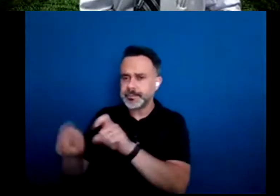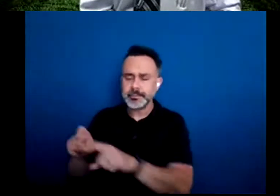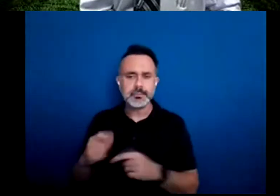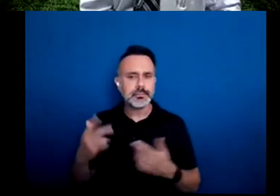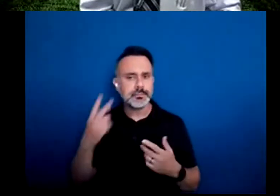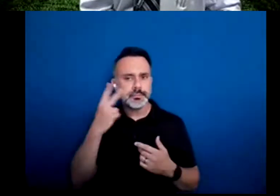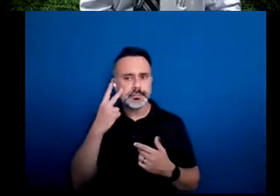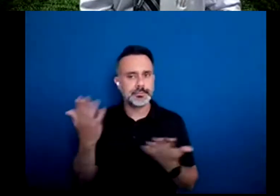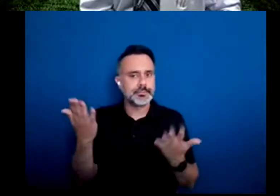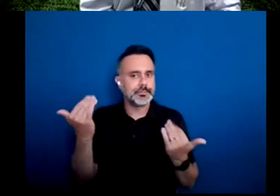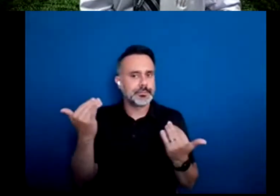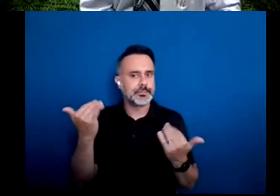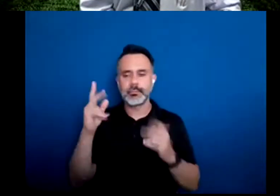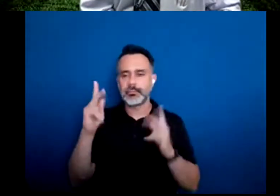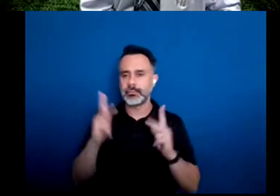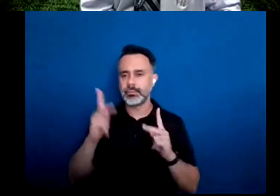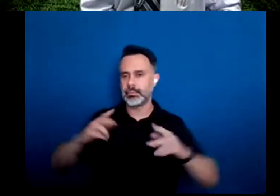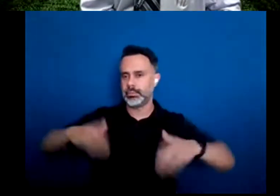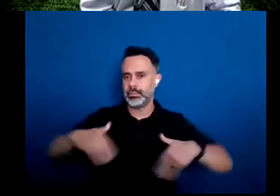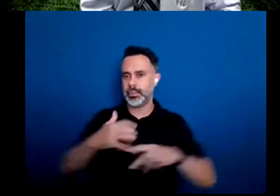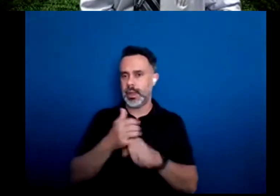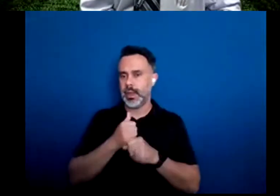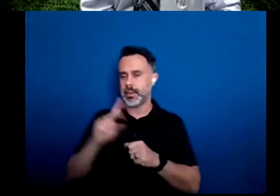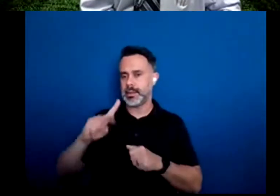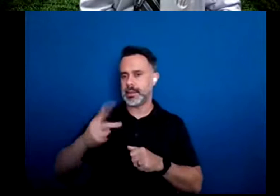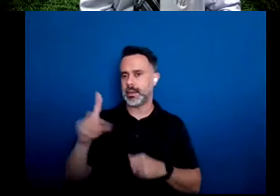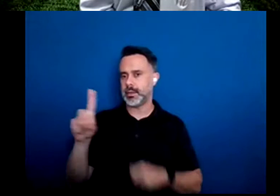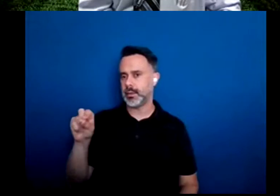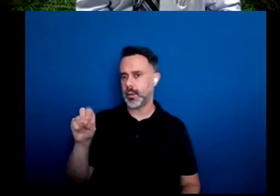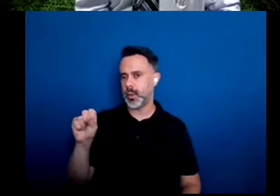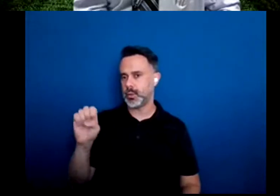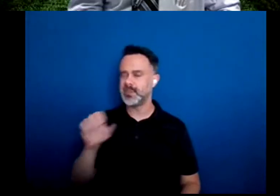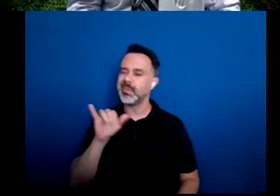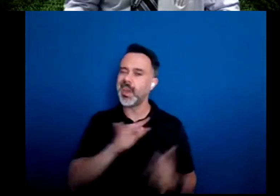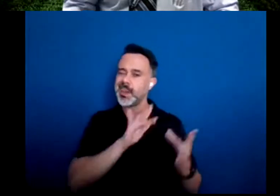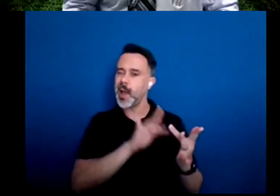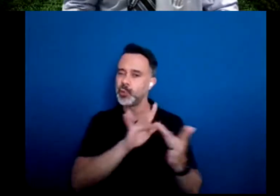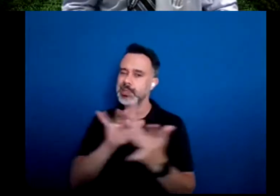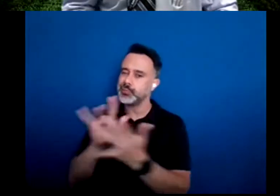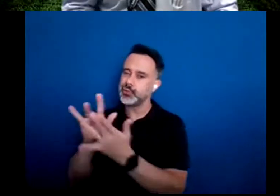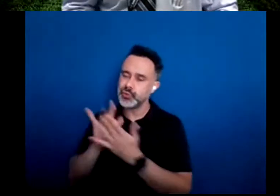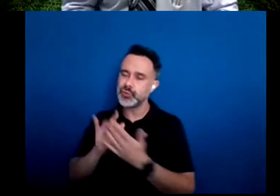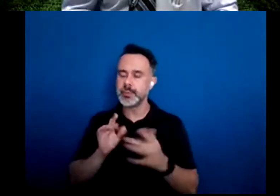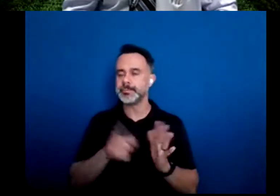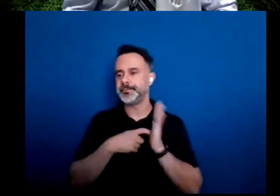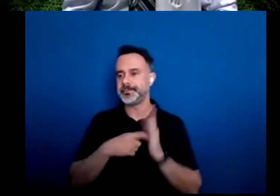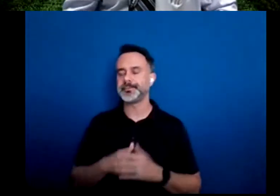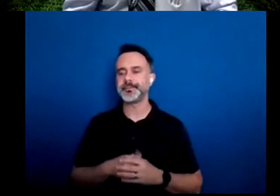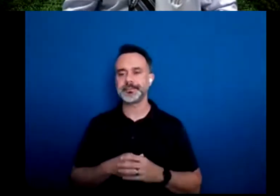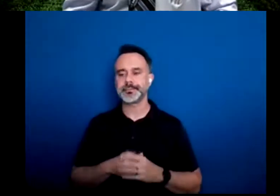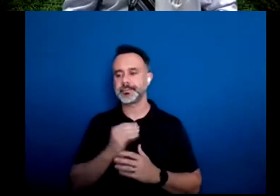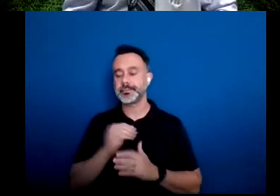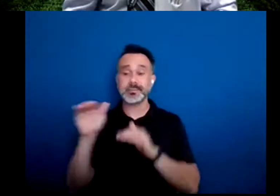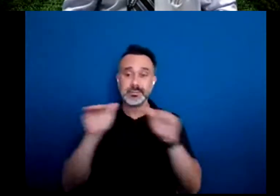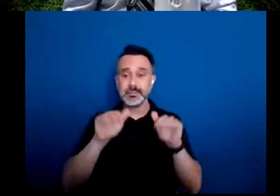people not getting it. So just doing the outreach and reminding people that it's important to get the second